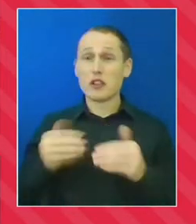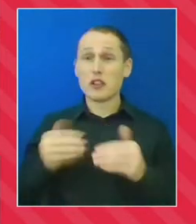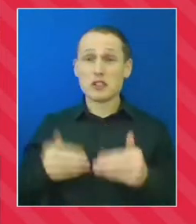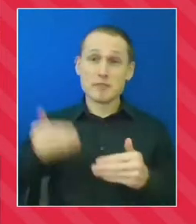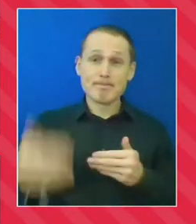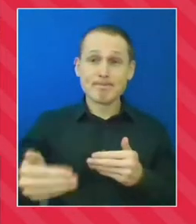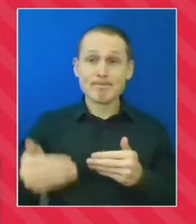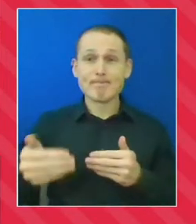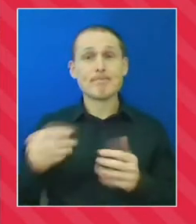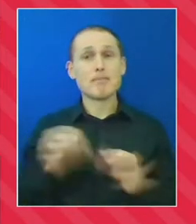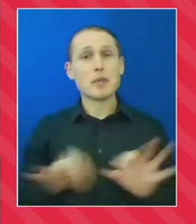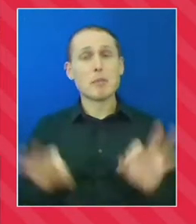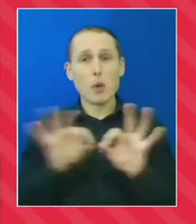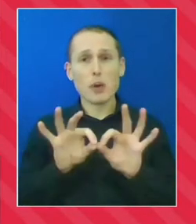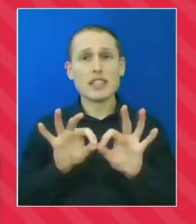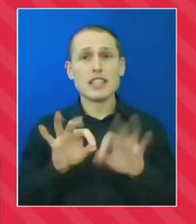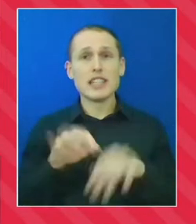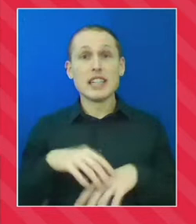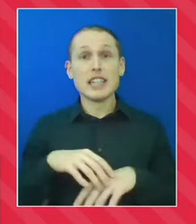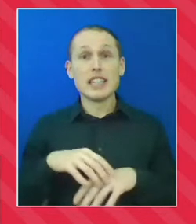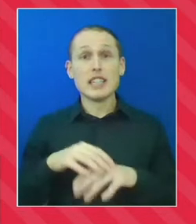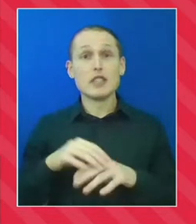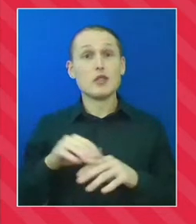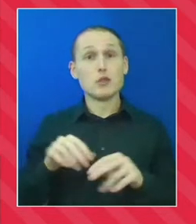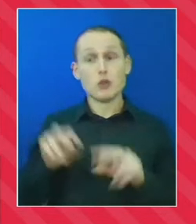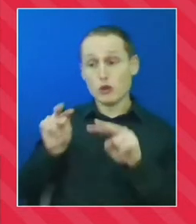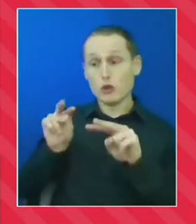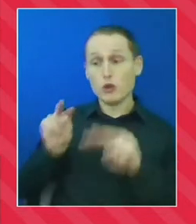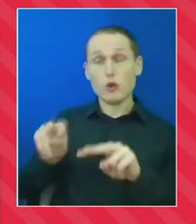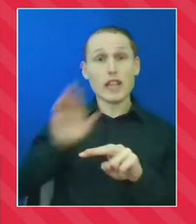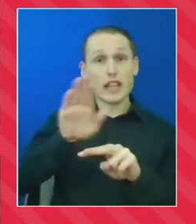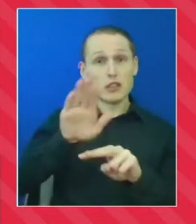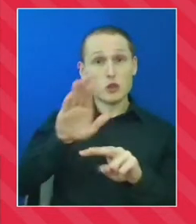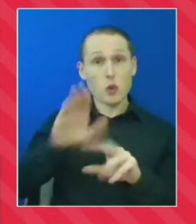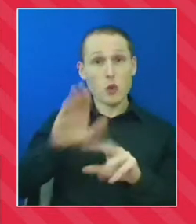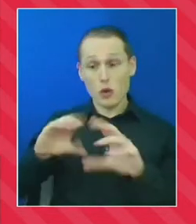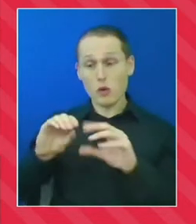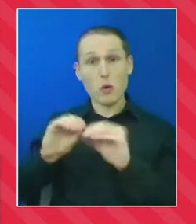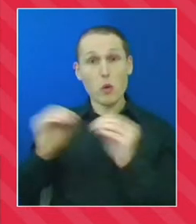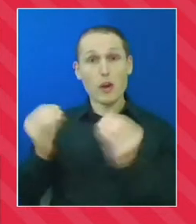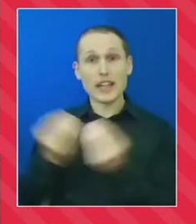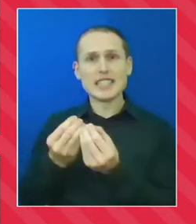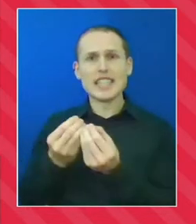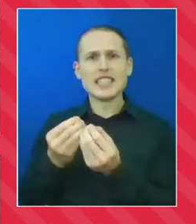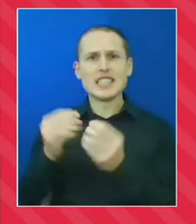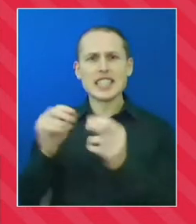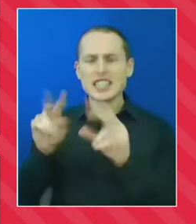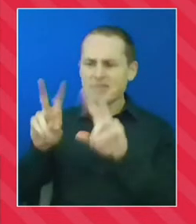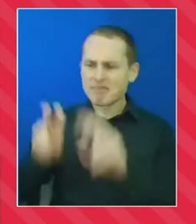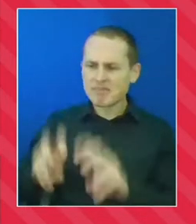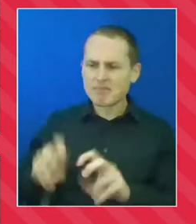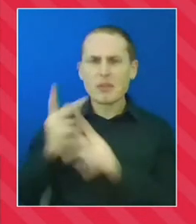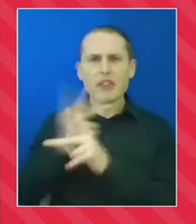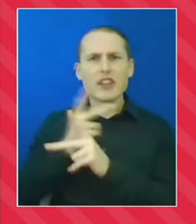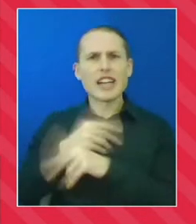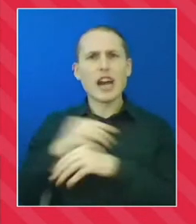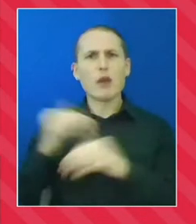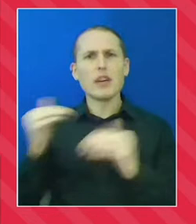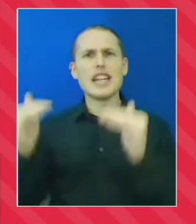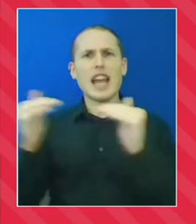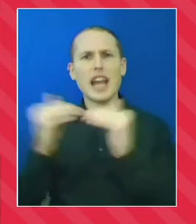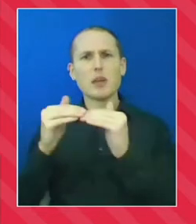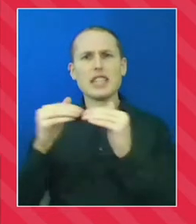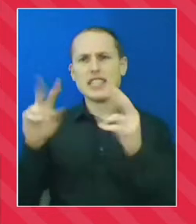look within your organization and do an equity analysis. Figure out where can